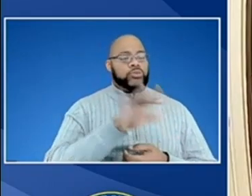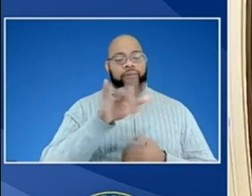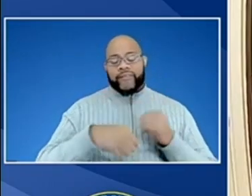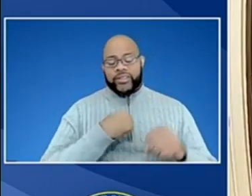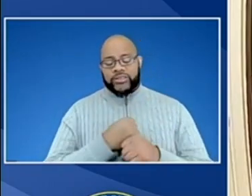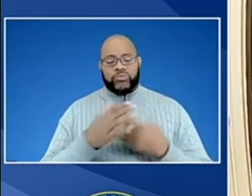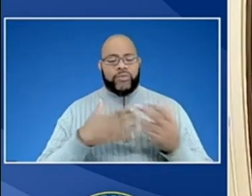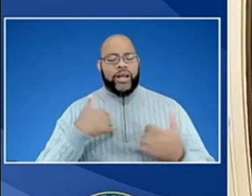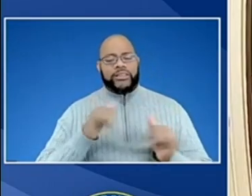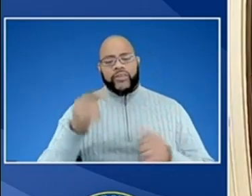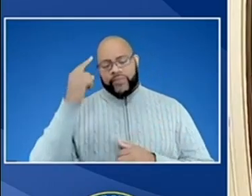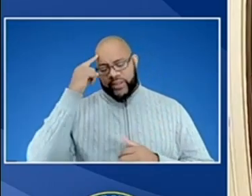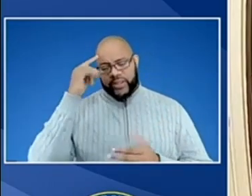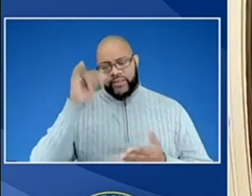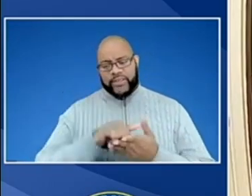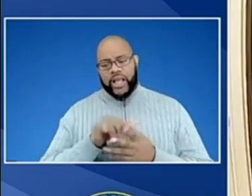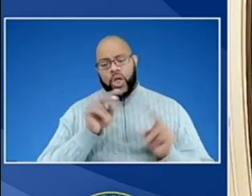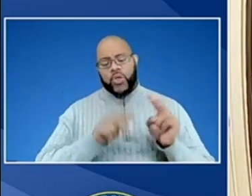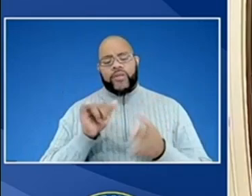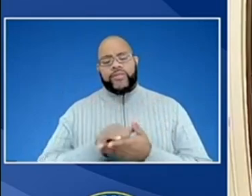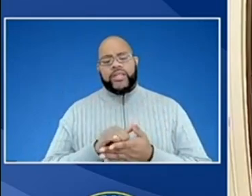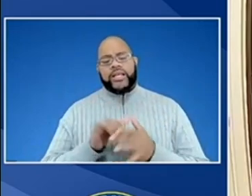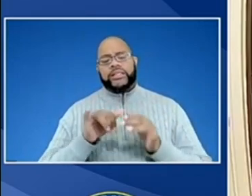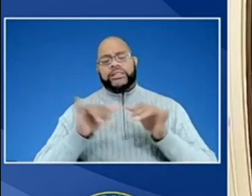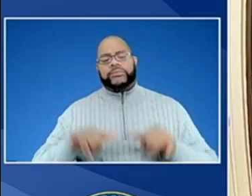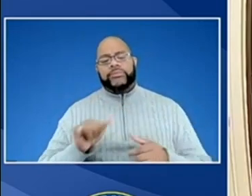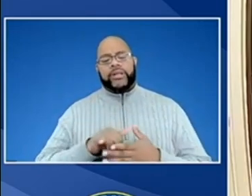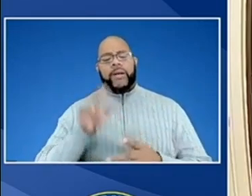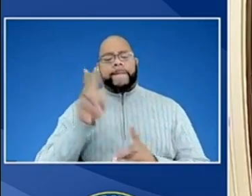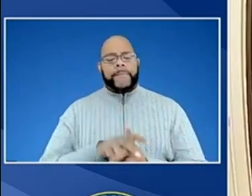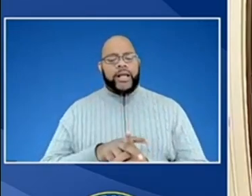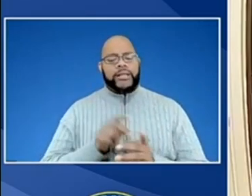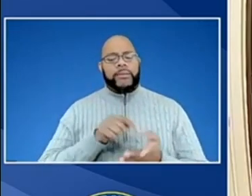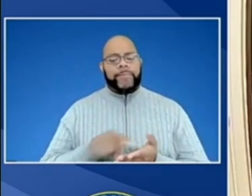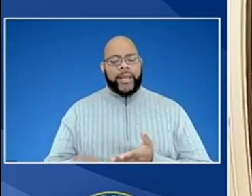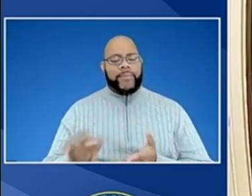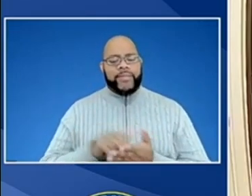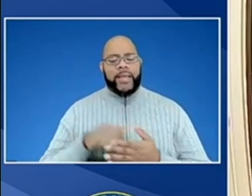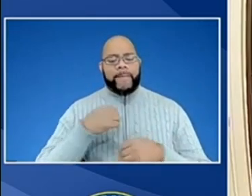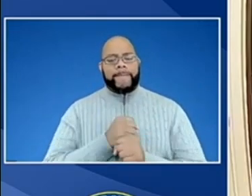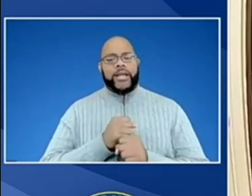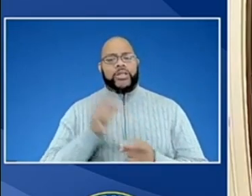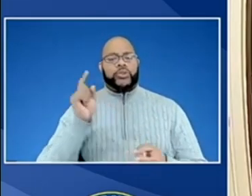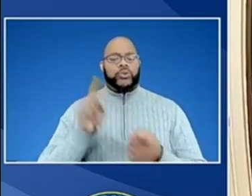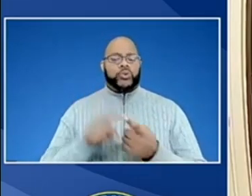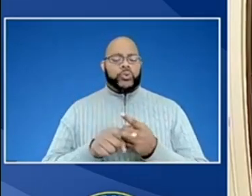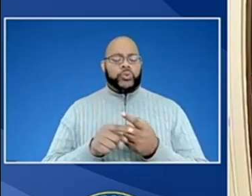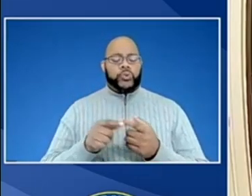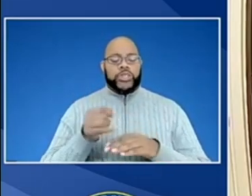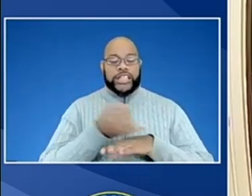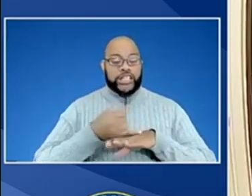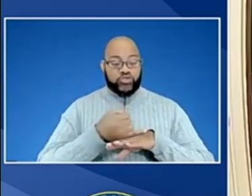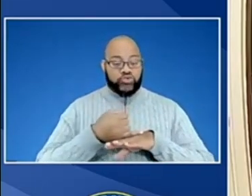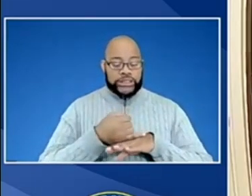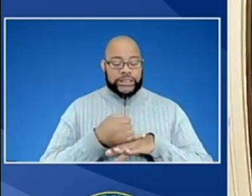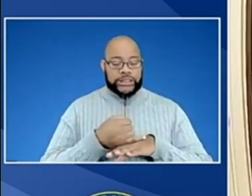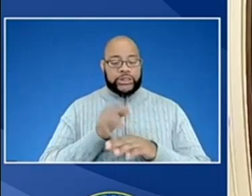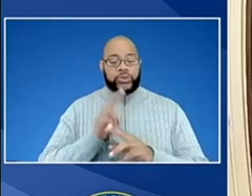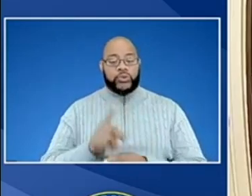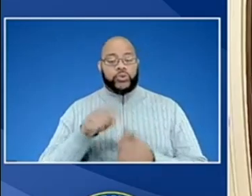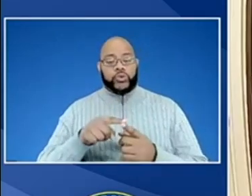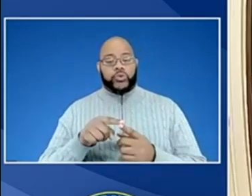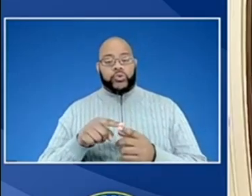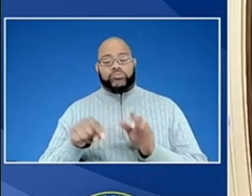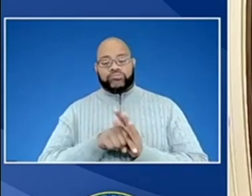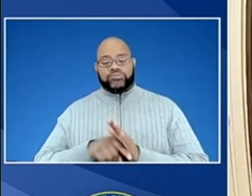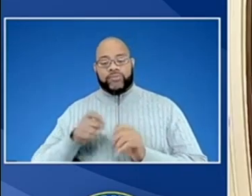I still think looking at a system that applies payments that have been made towards interest to be used to subtract off